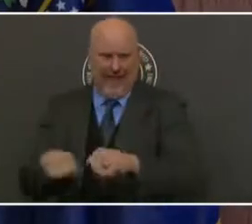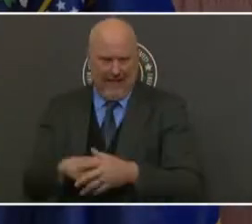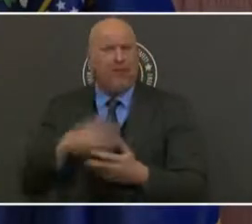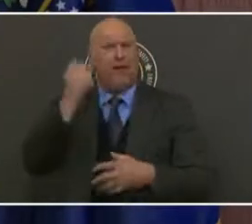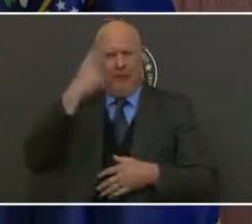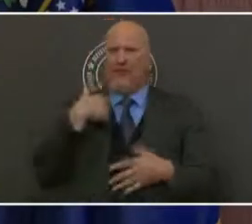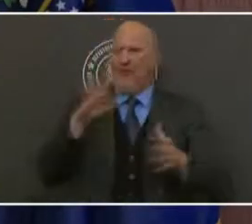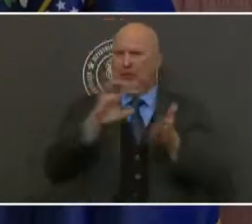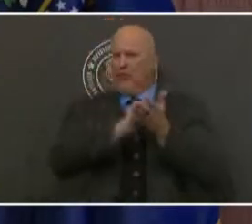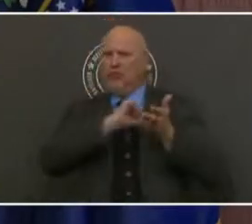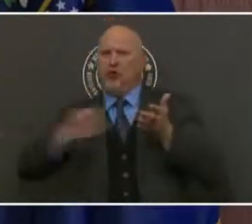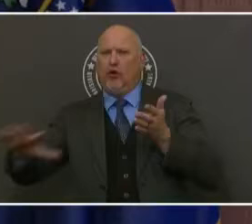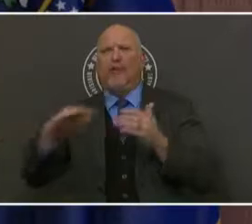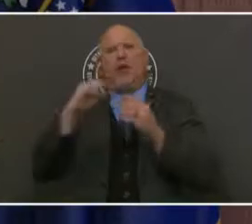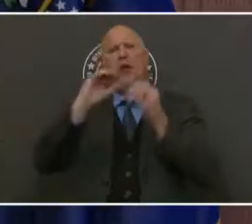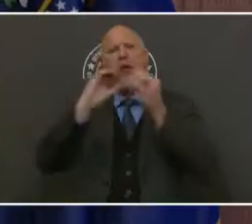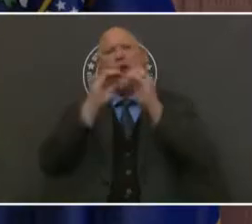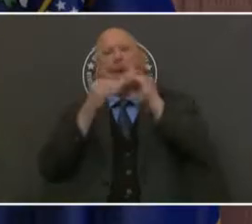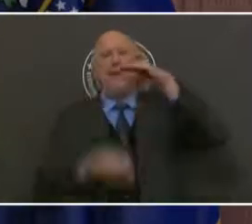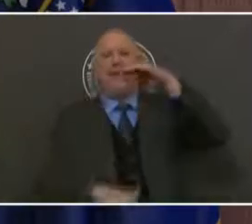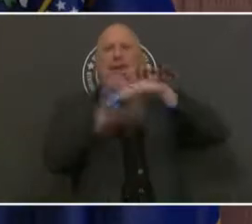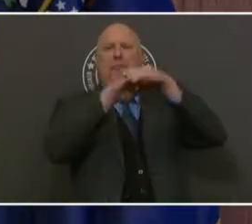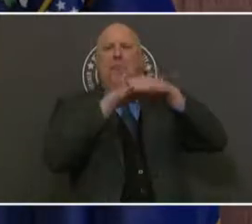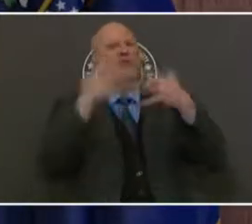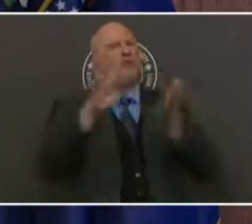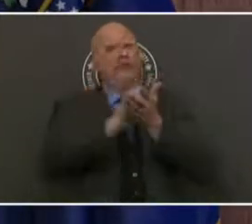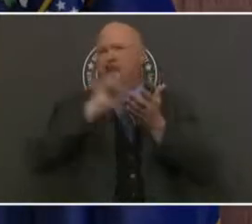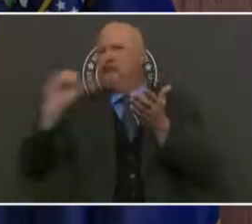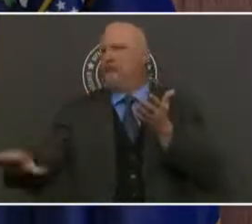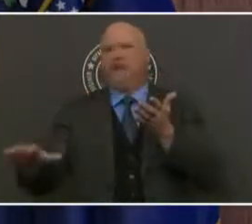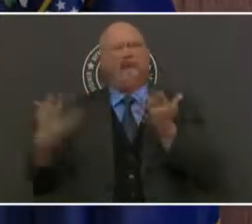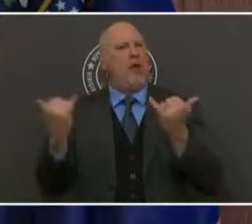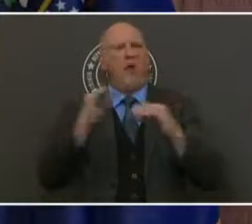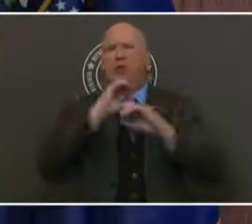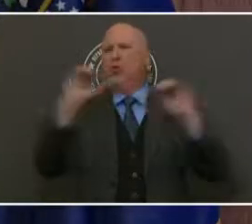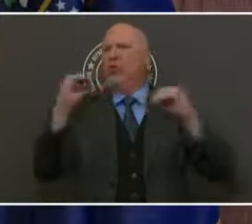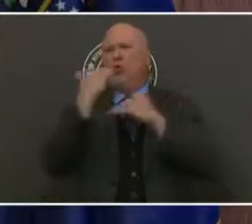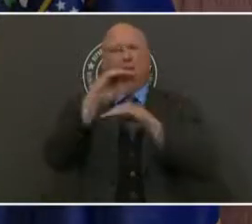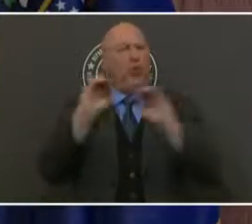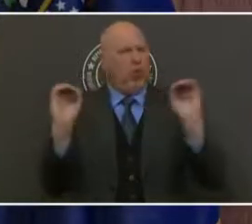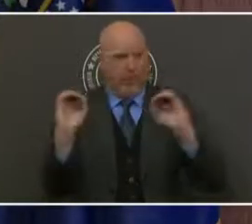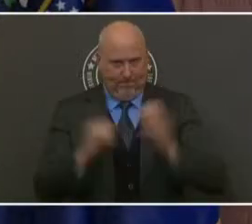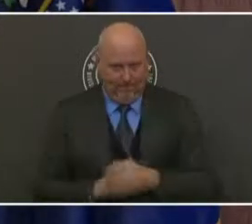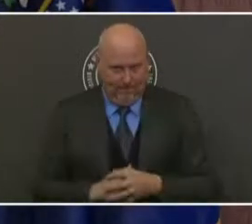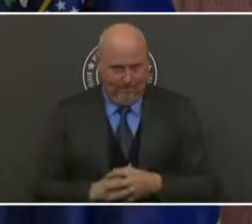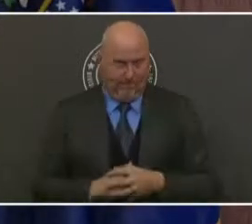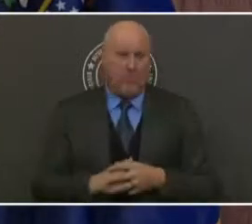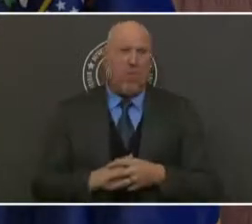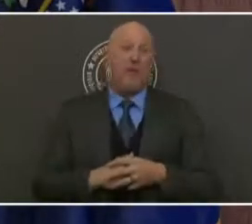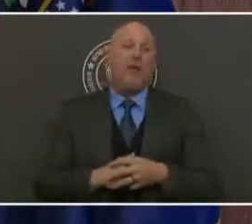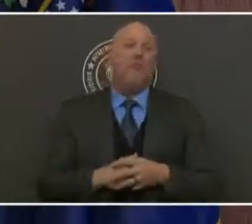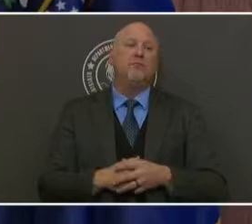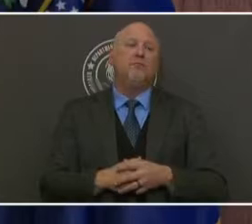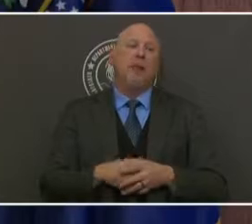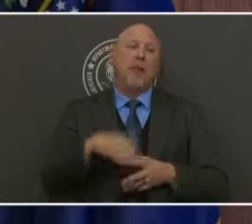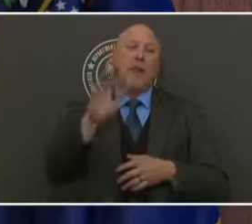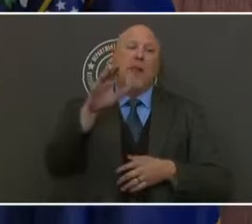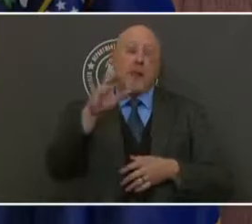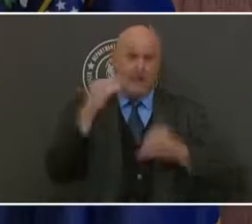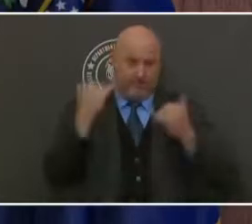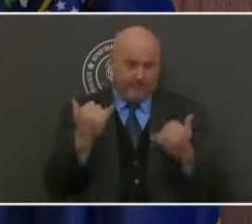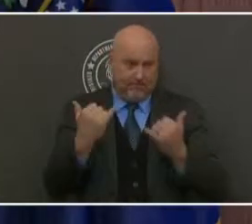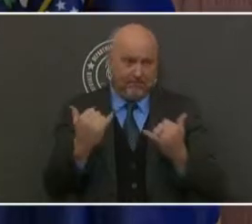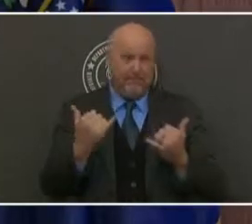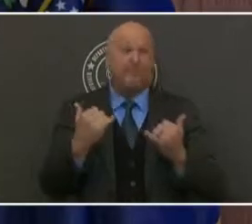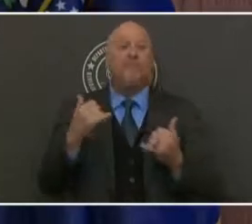in the state when it comes to gathering, including the mask restrictions. Those do not apply. The 50 and over